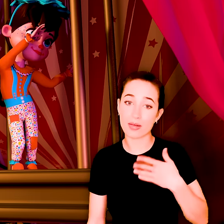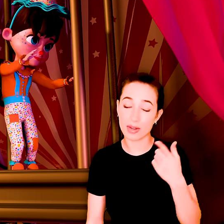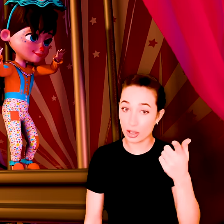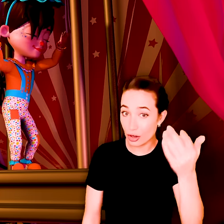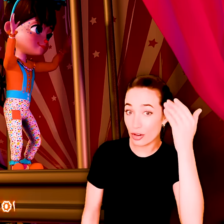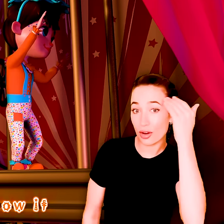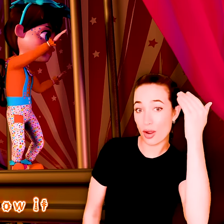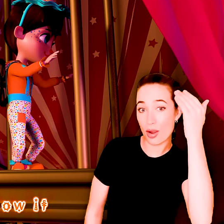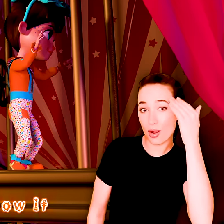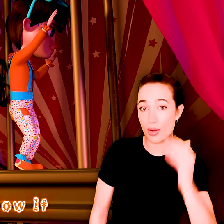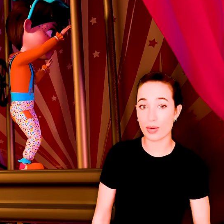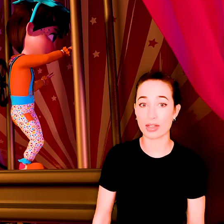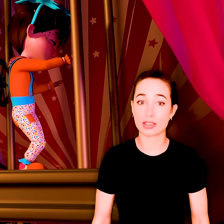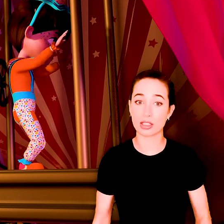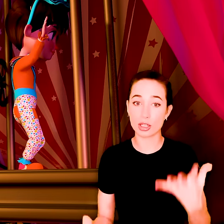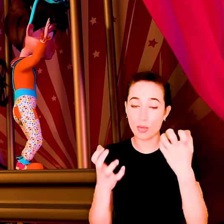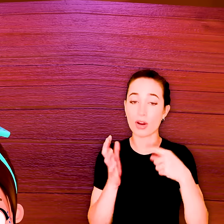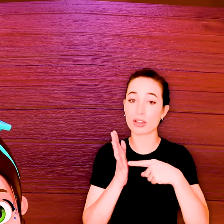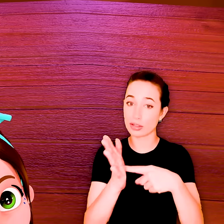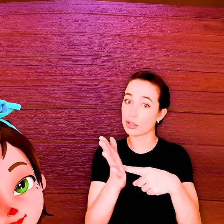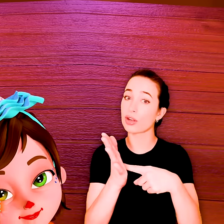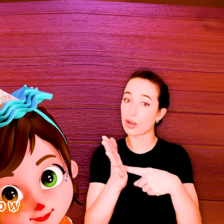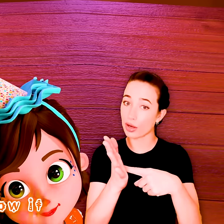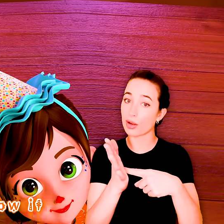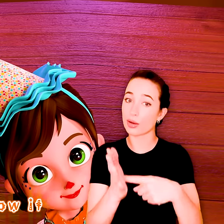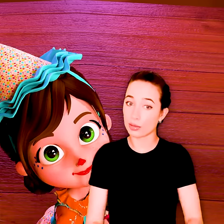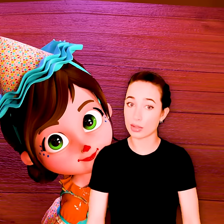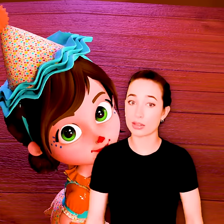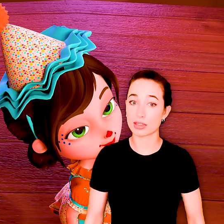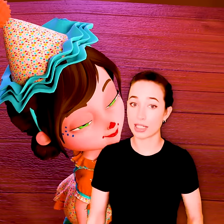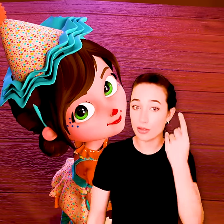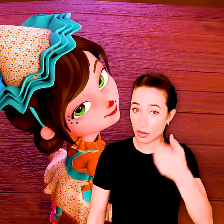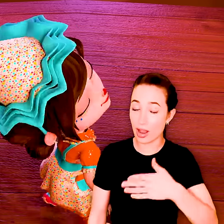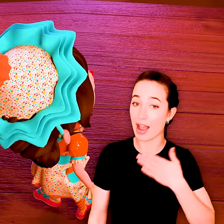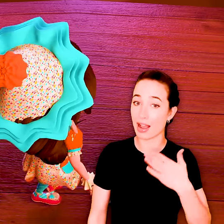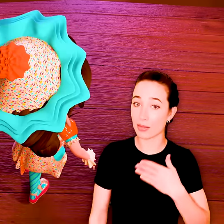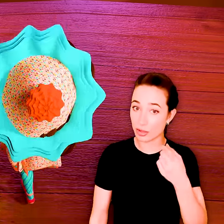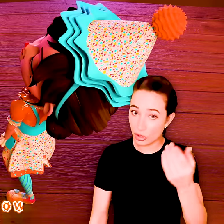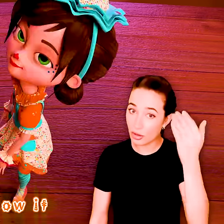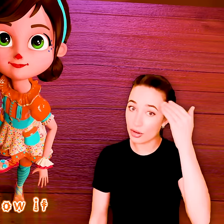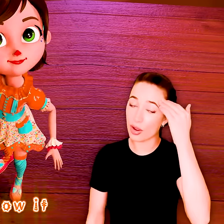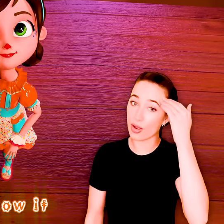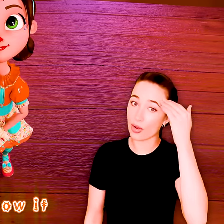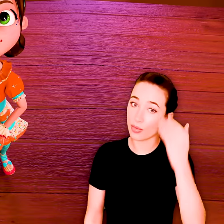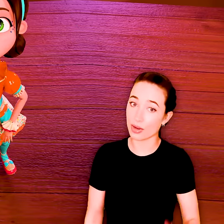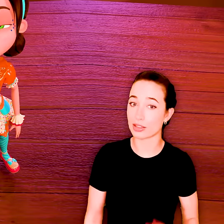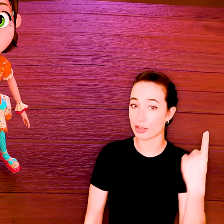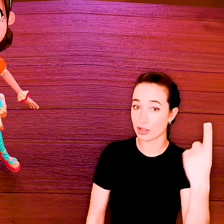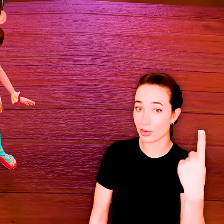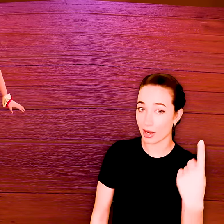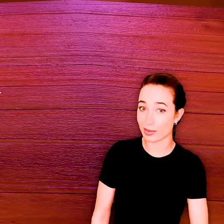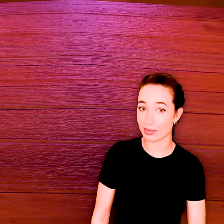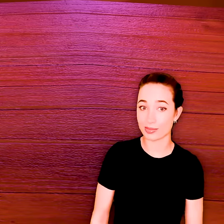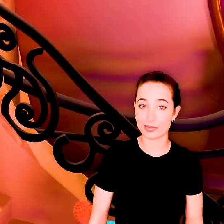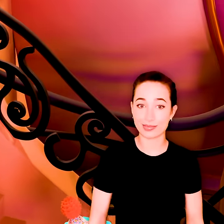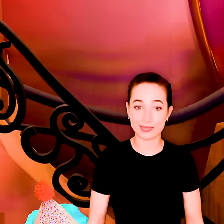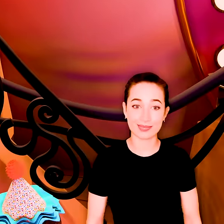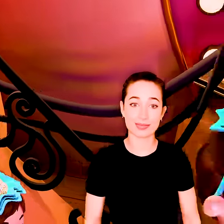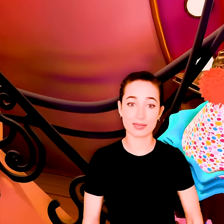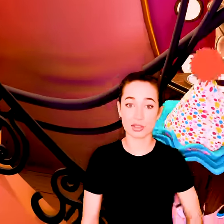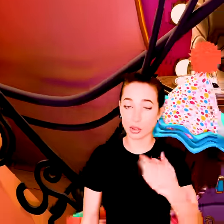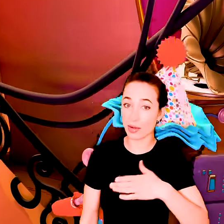if you're happy and you know it and you really want to show it if you're happy and you know it turn around